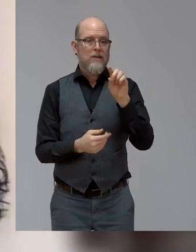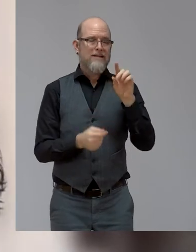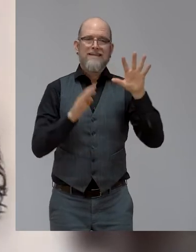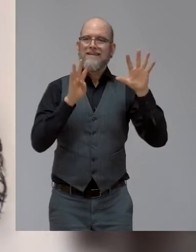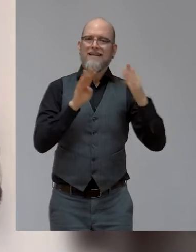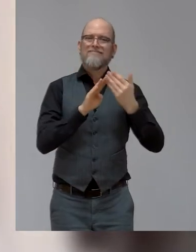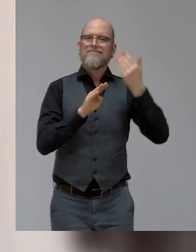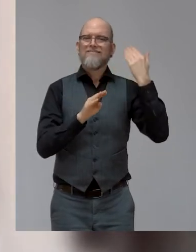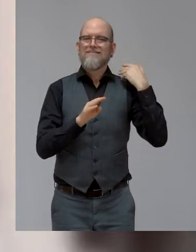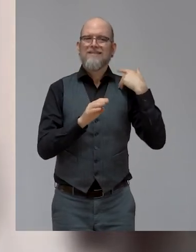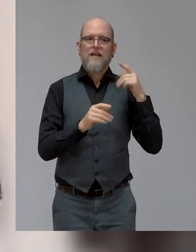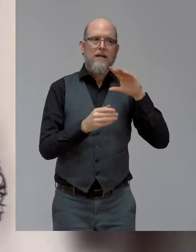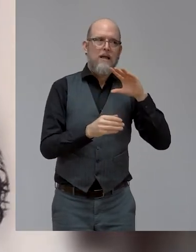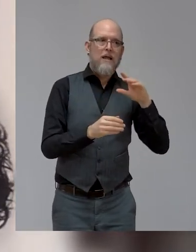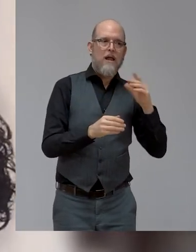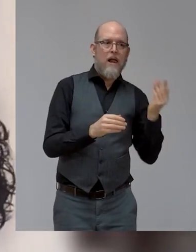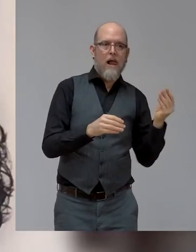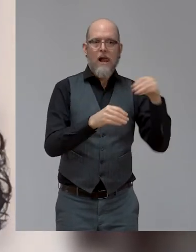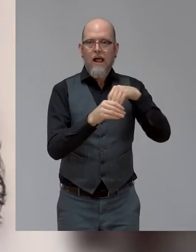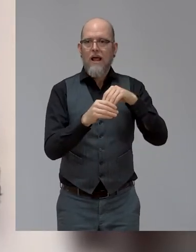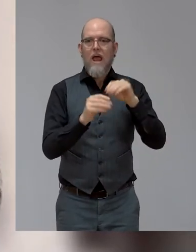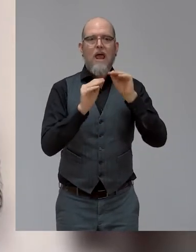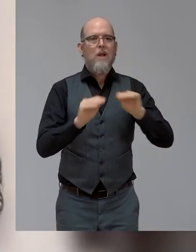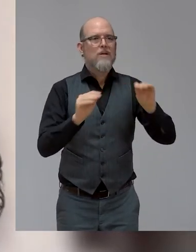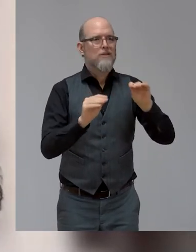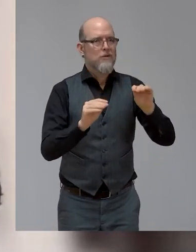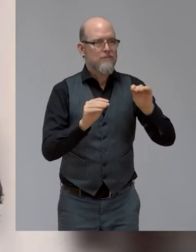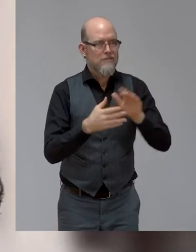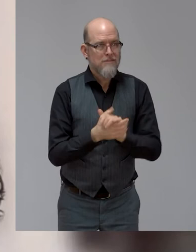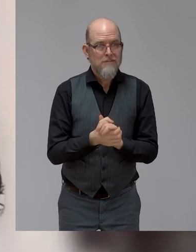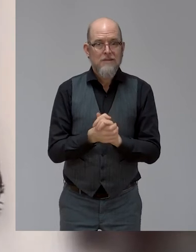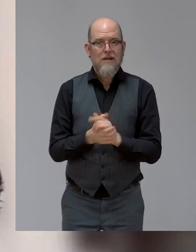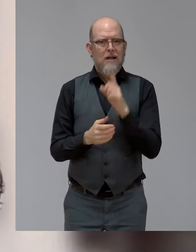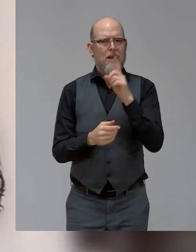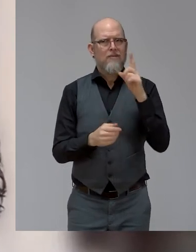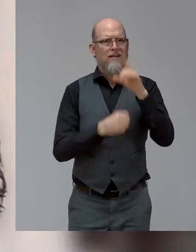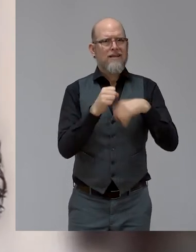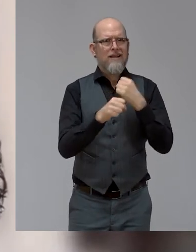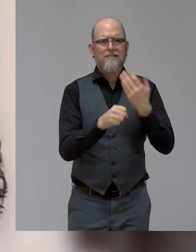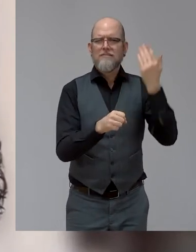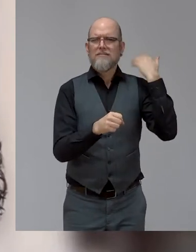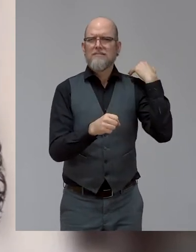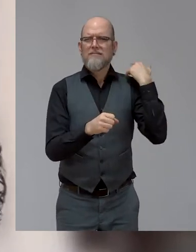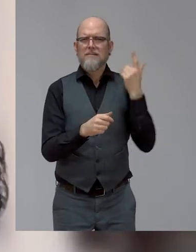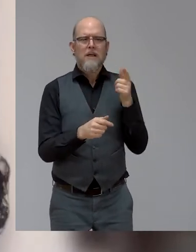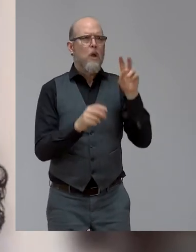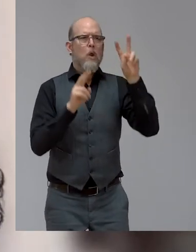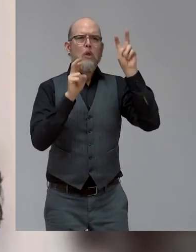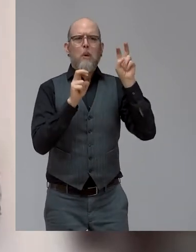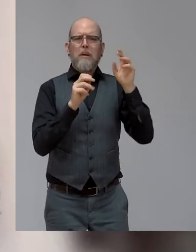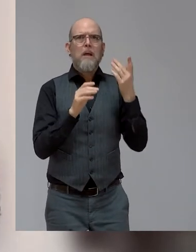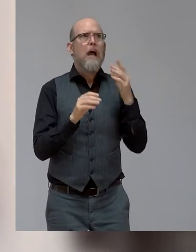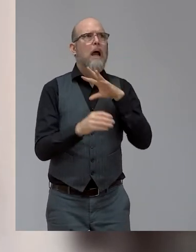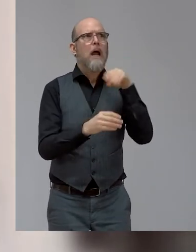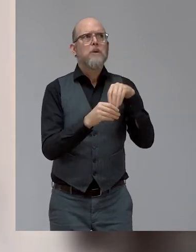When we started more than 11 years ago, people in Chile hardly talked about inclusion. We